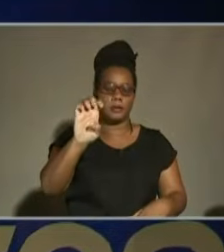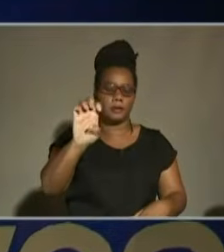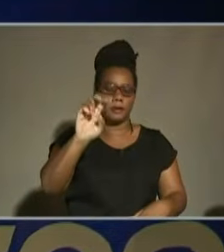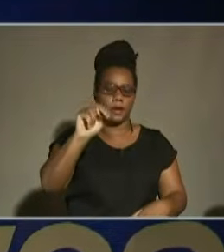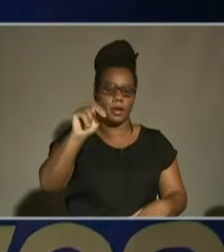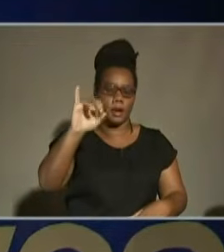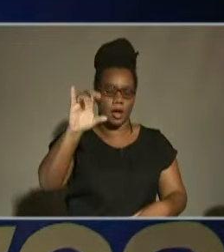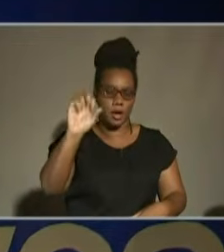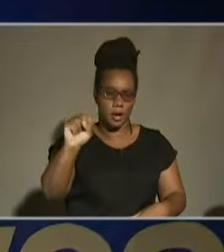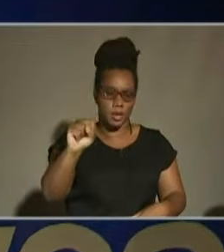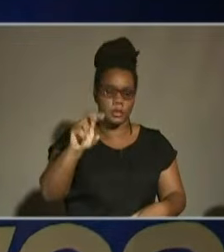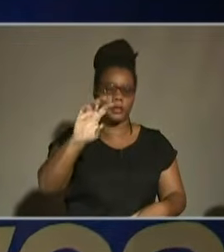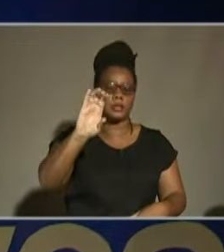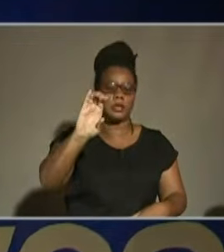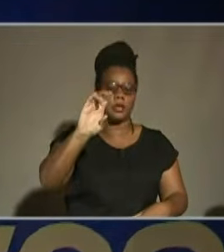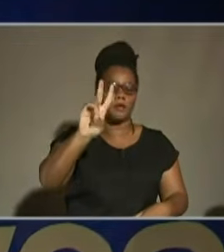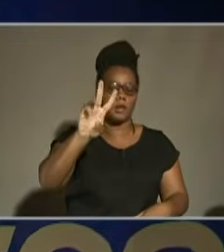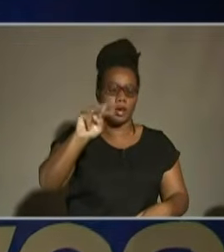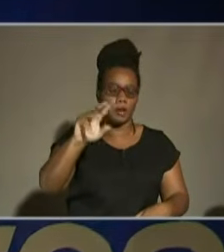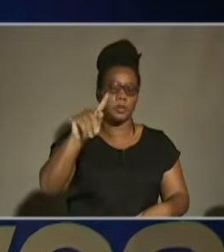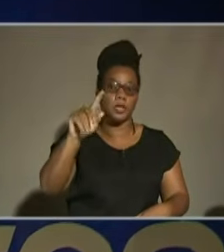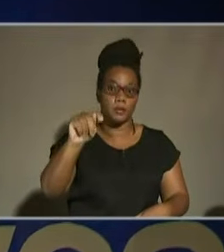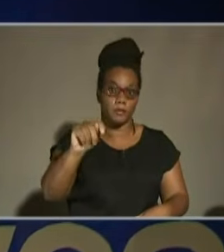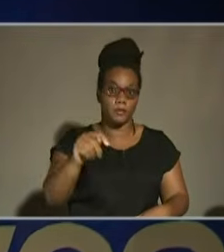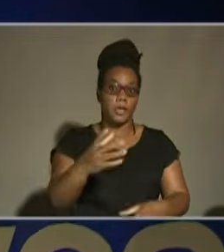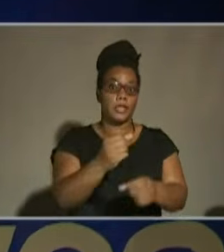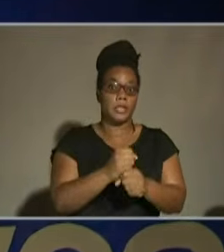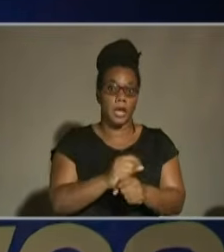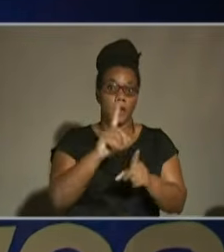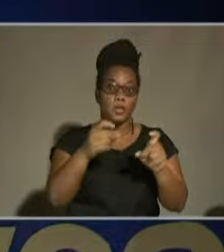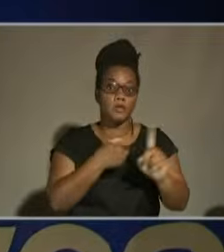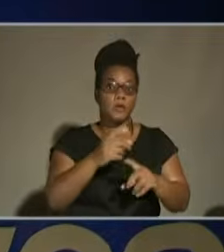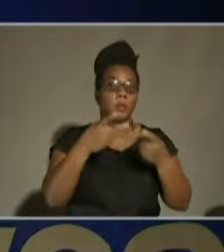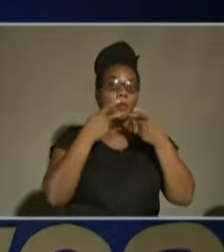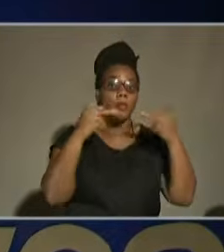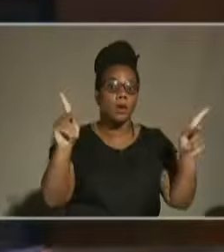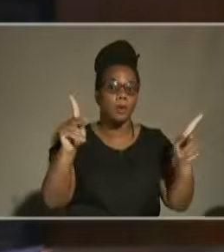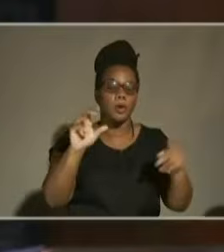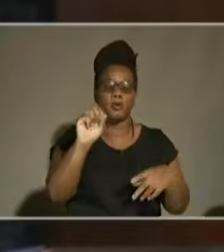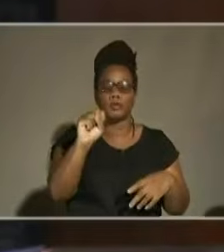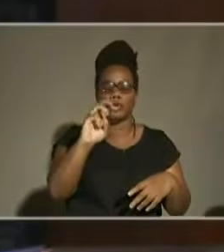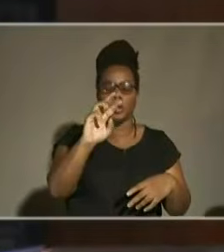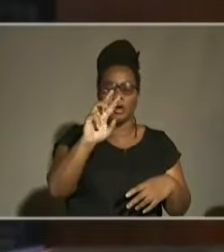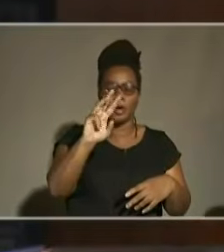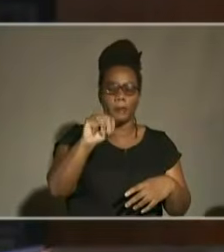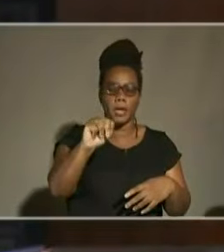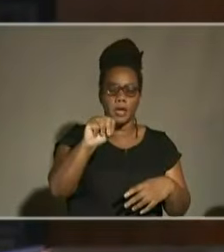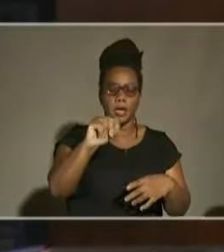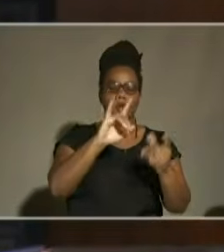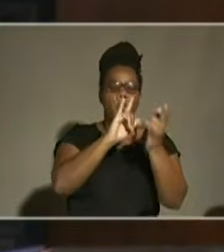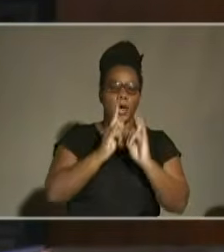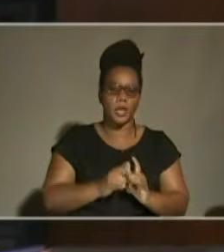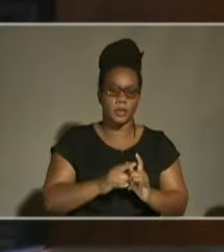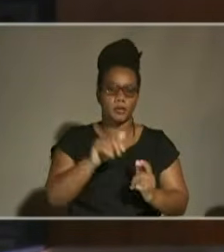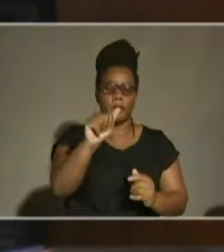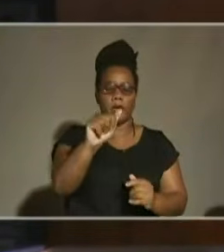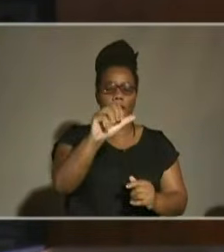Taking and presenting questions from the public is our social media editor, Amoy Harriott, from CVM